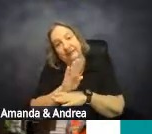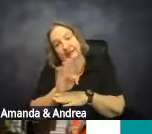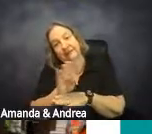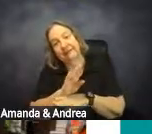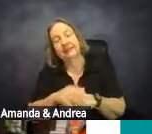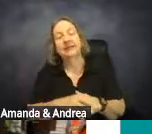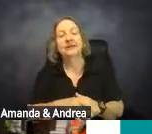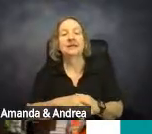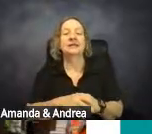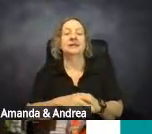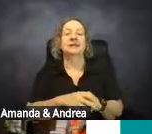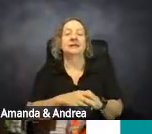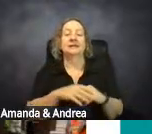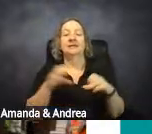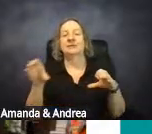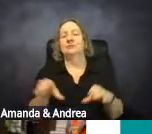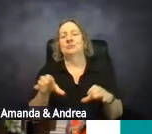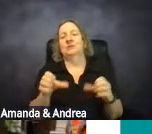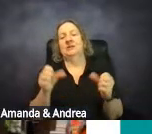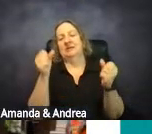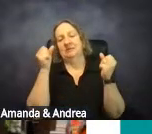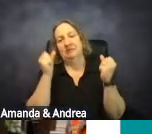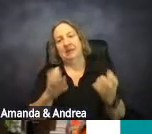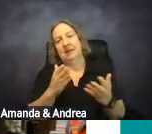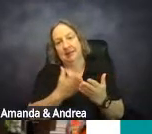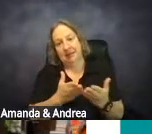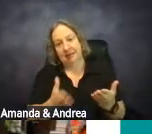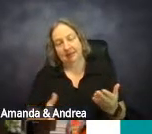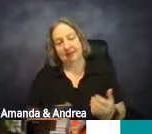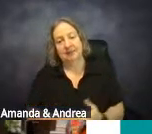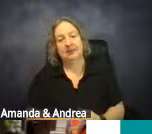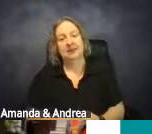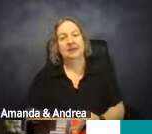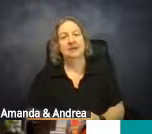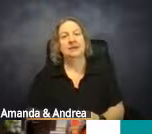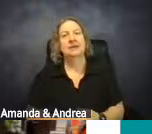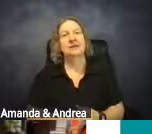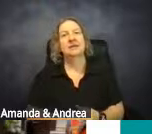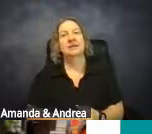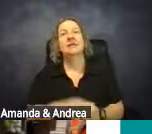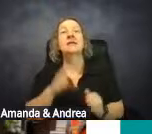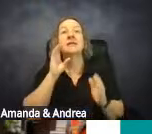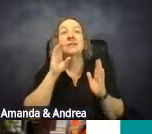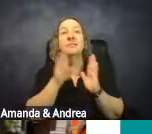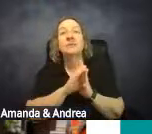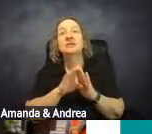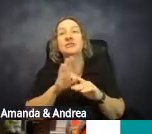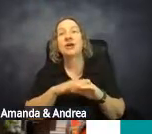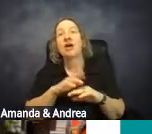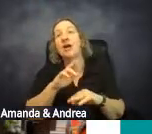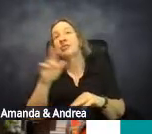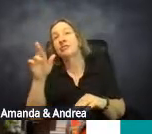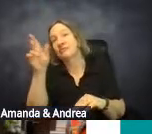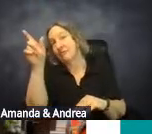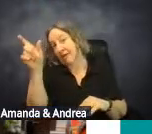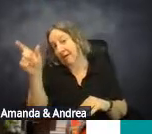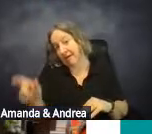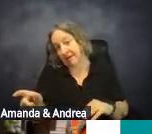doing a number of things. So the pictures to the right of the